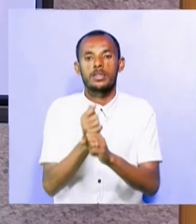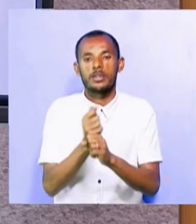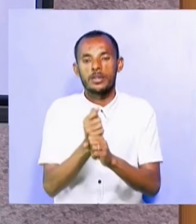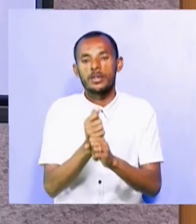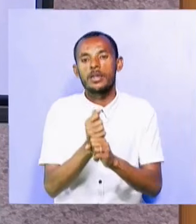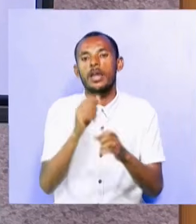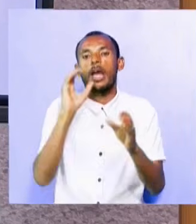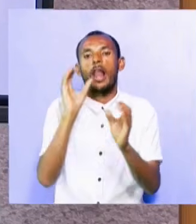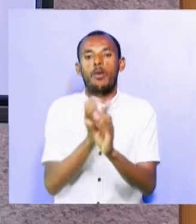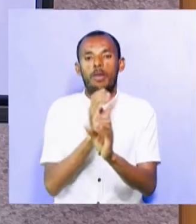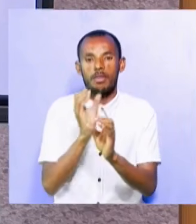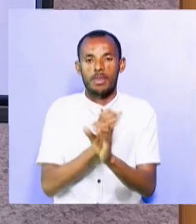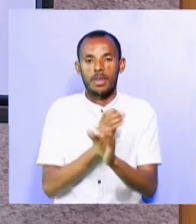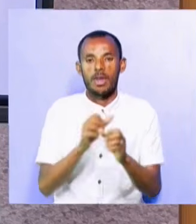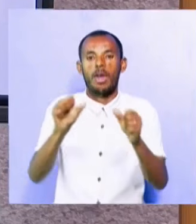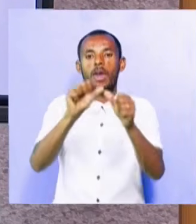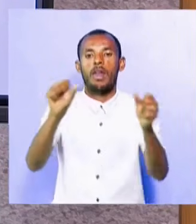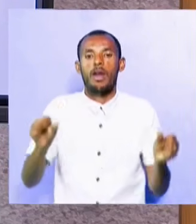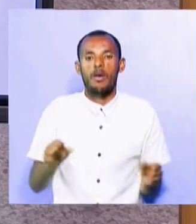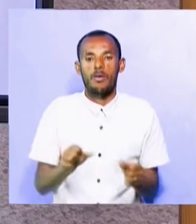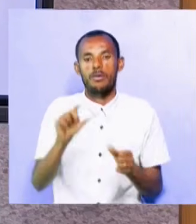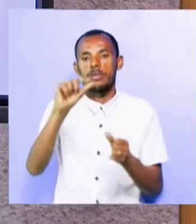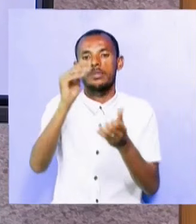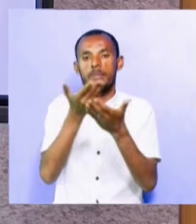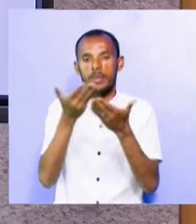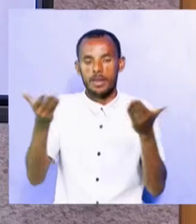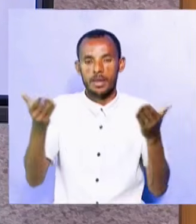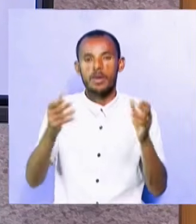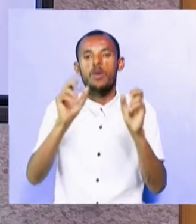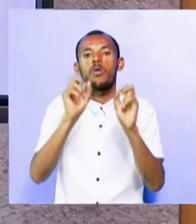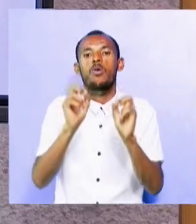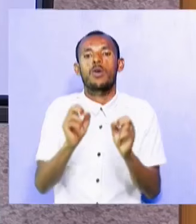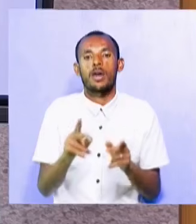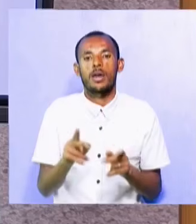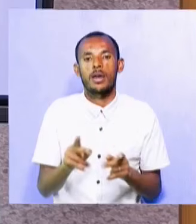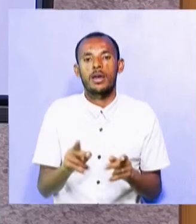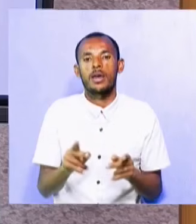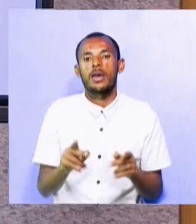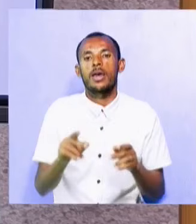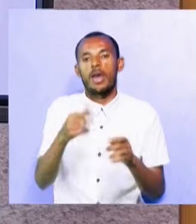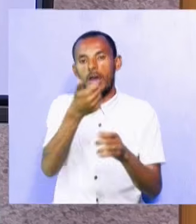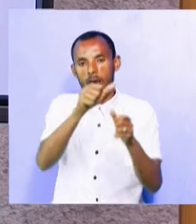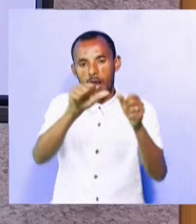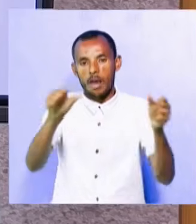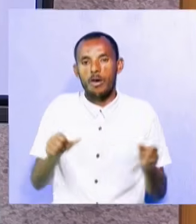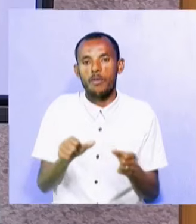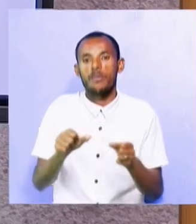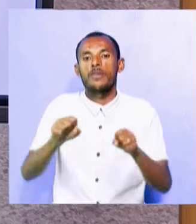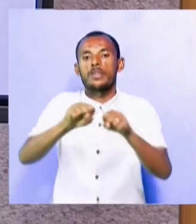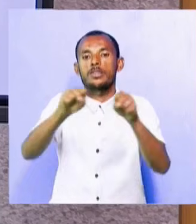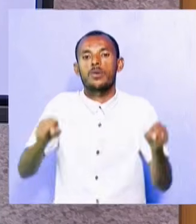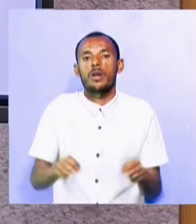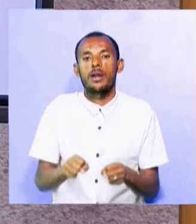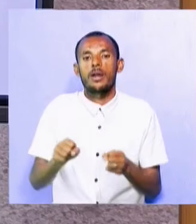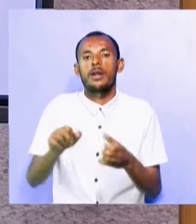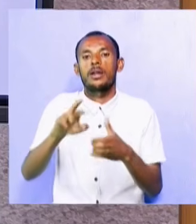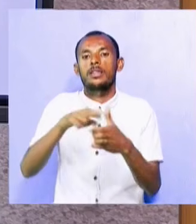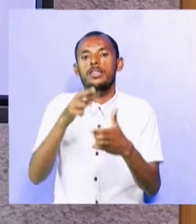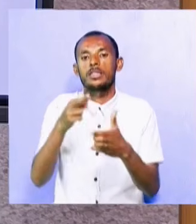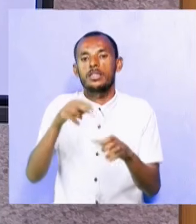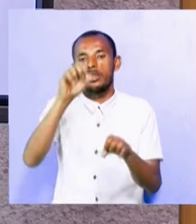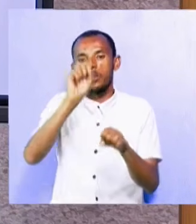calculating areas of something, okay, areas of particularly a square region, right?